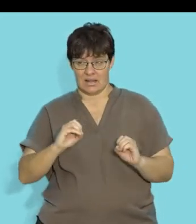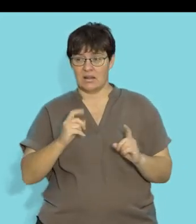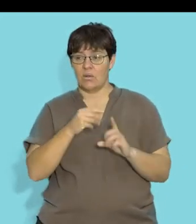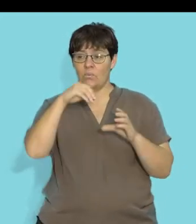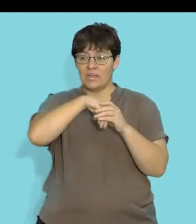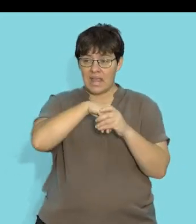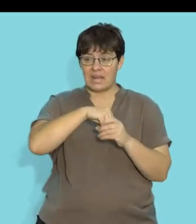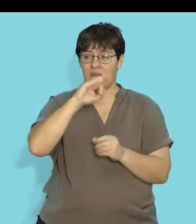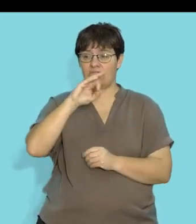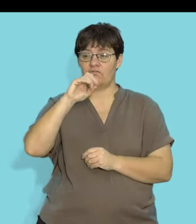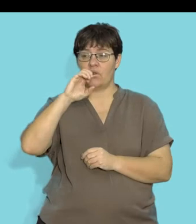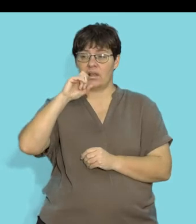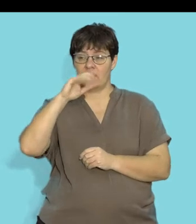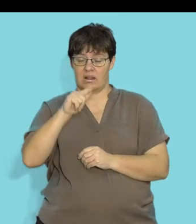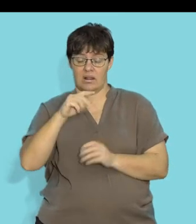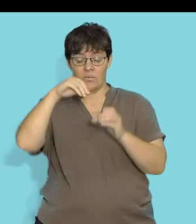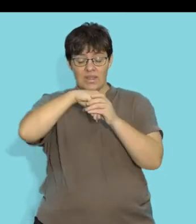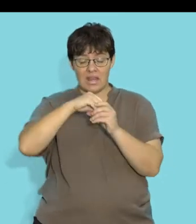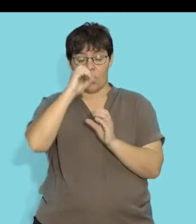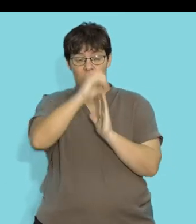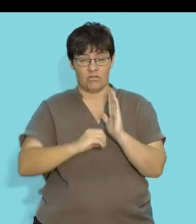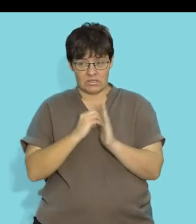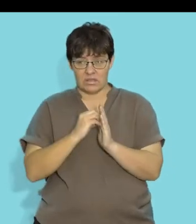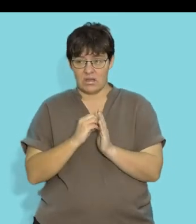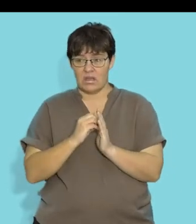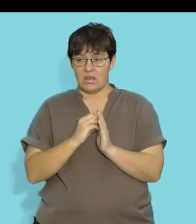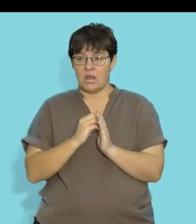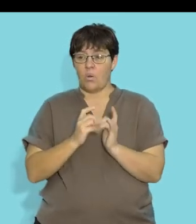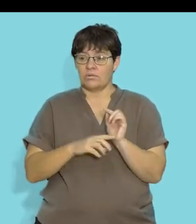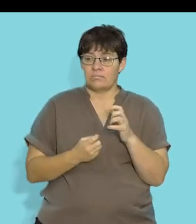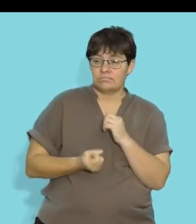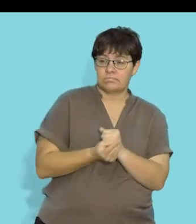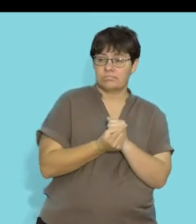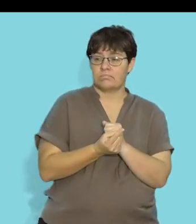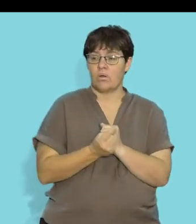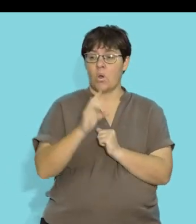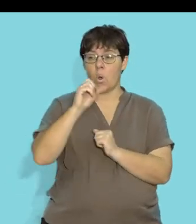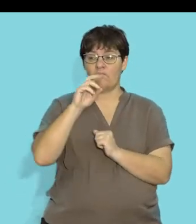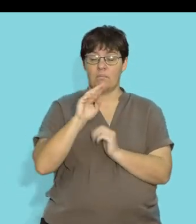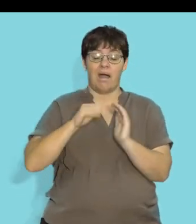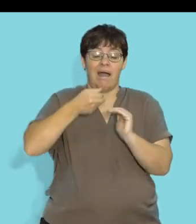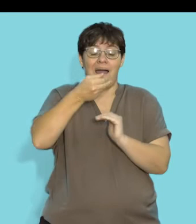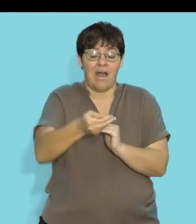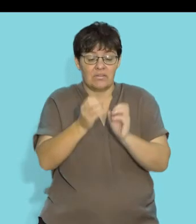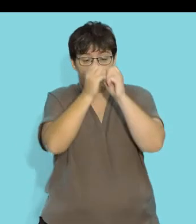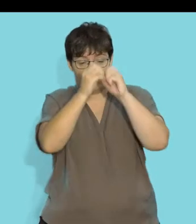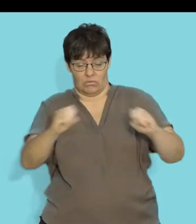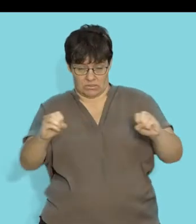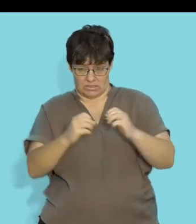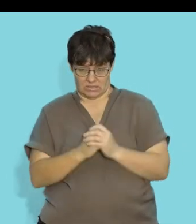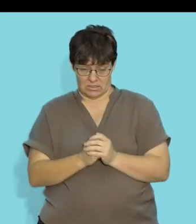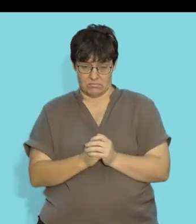of the ovary, which forms the ovum after meiosis. So again, the diploid